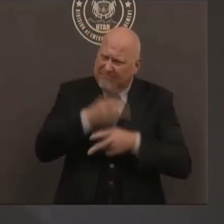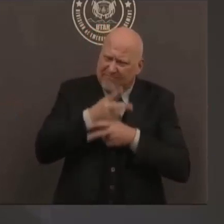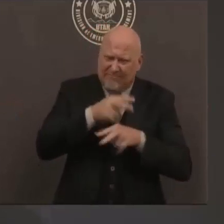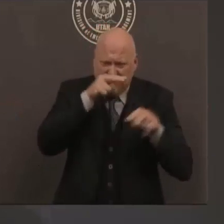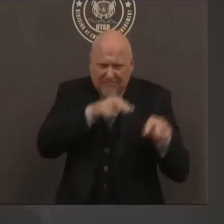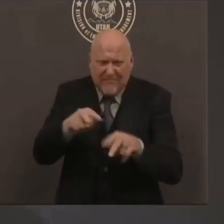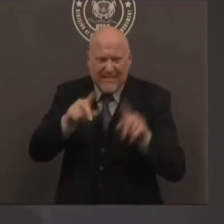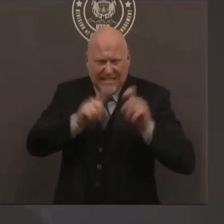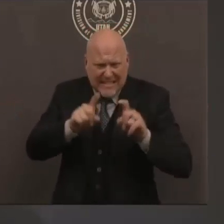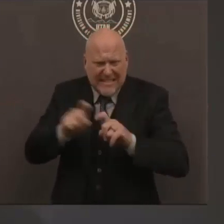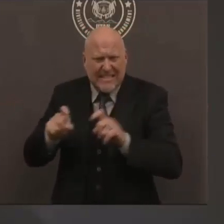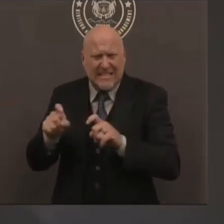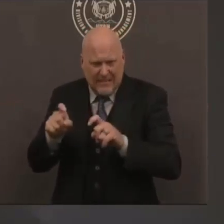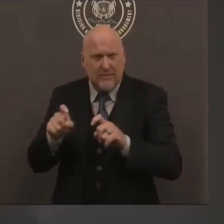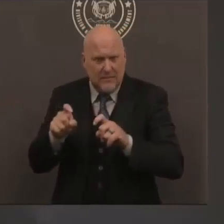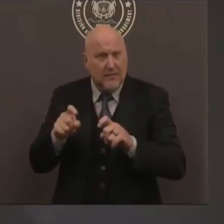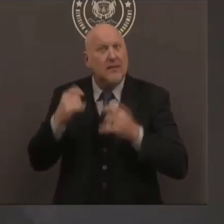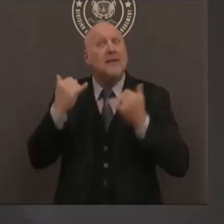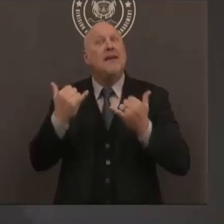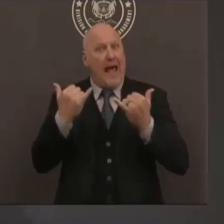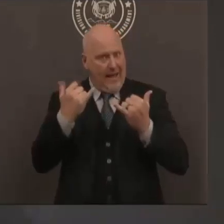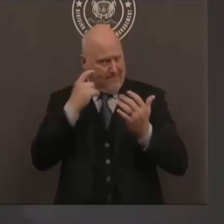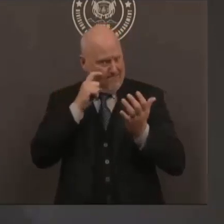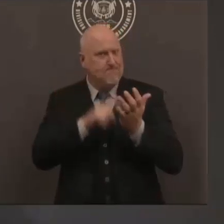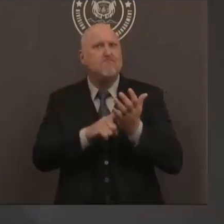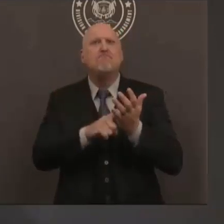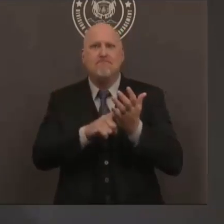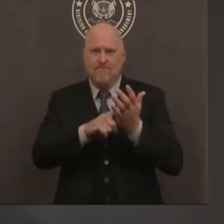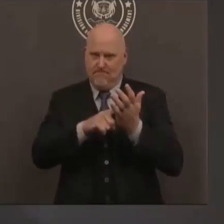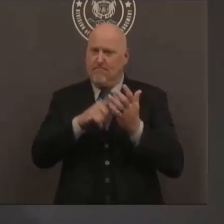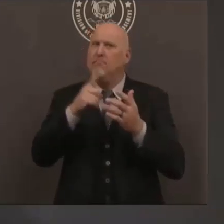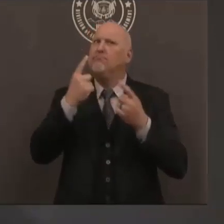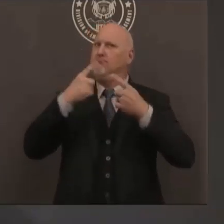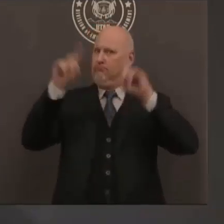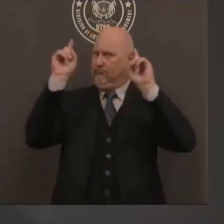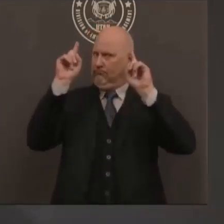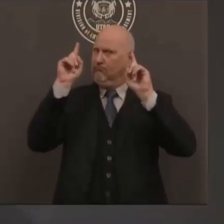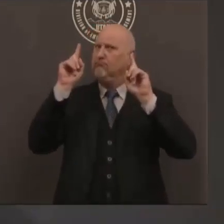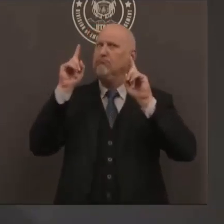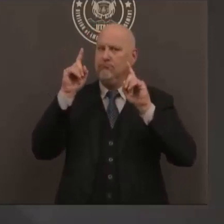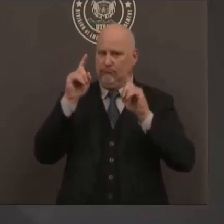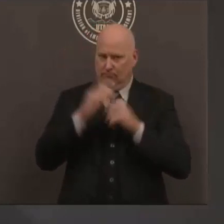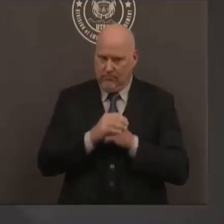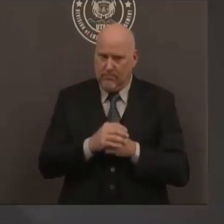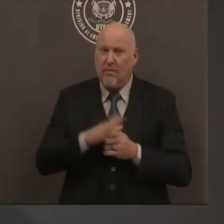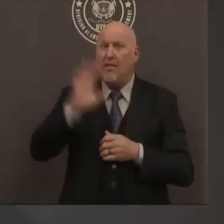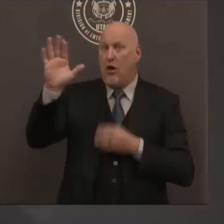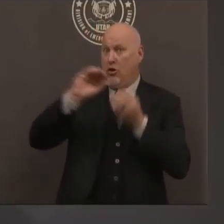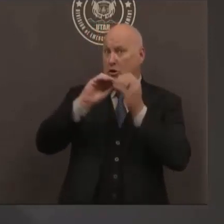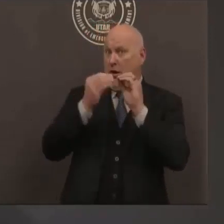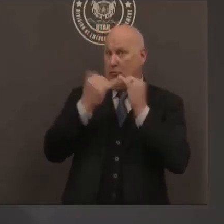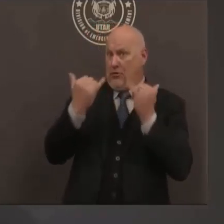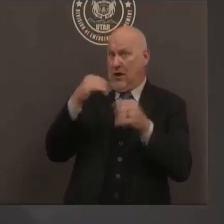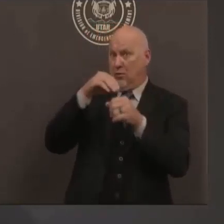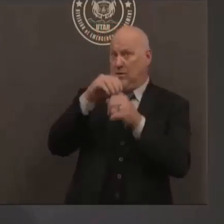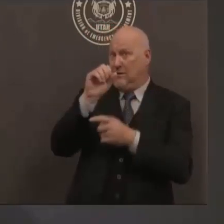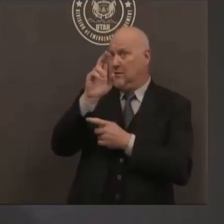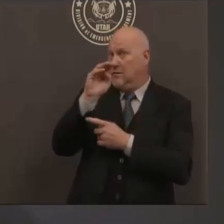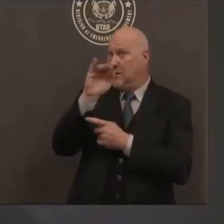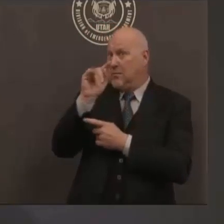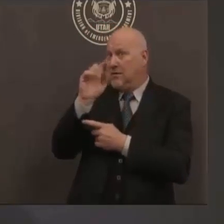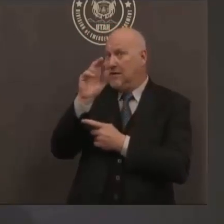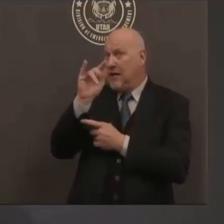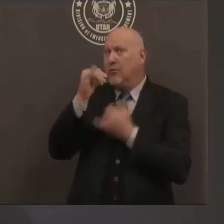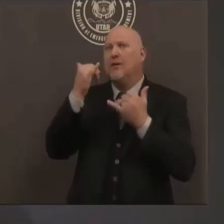a steady decline in cases since April 2nd. So this is evidence that social distancing and our public health